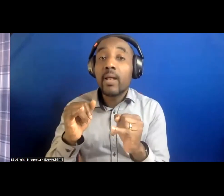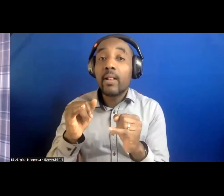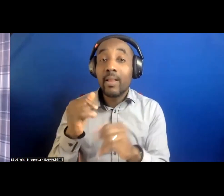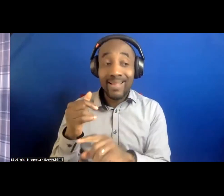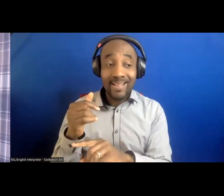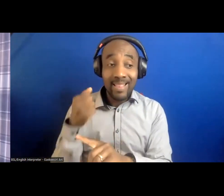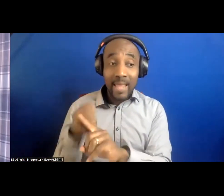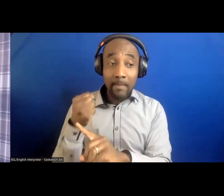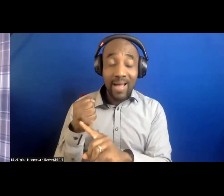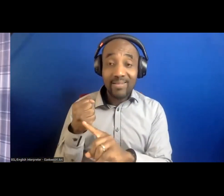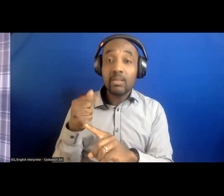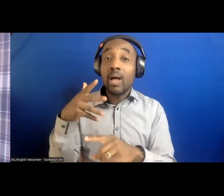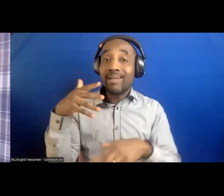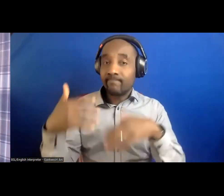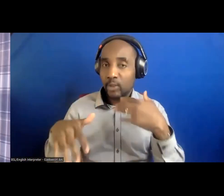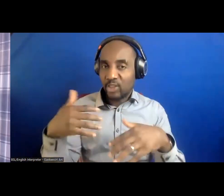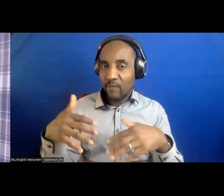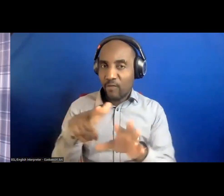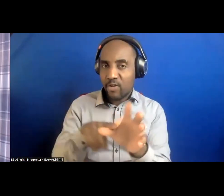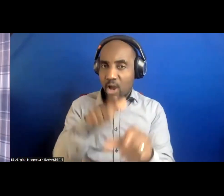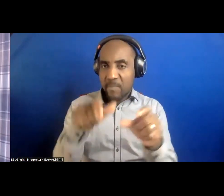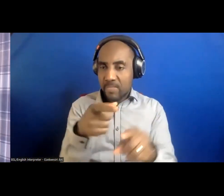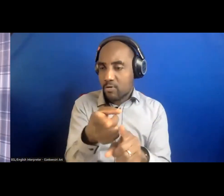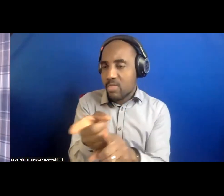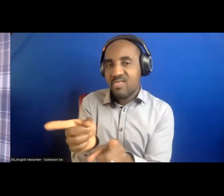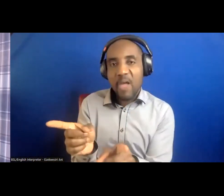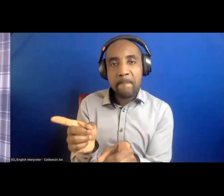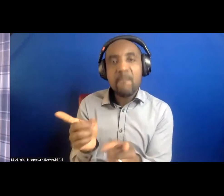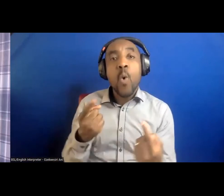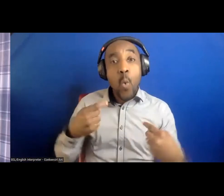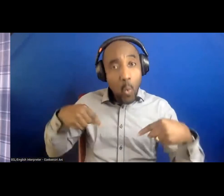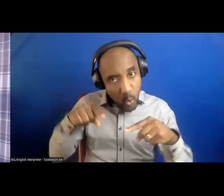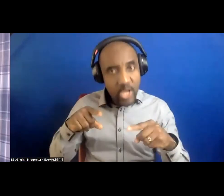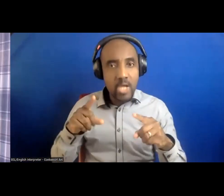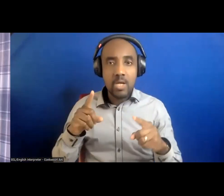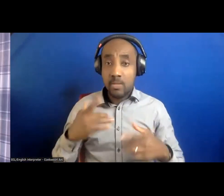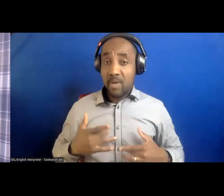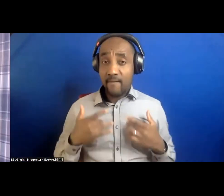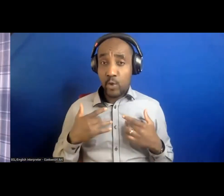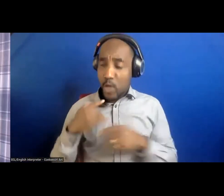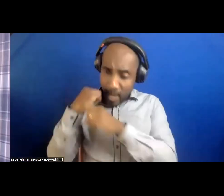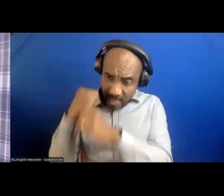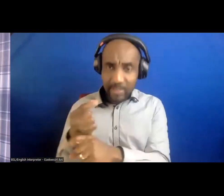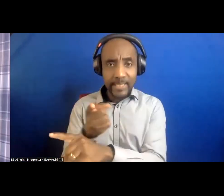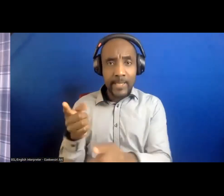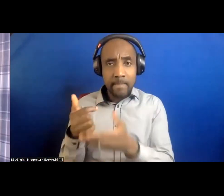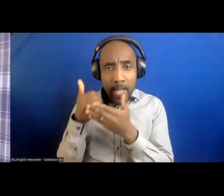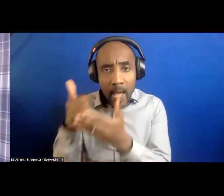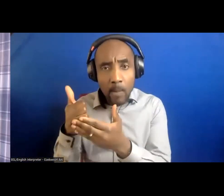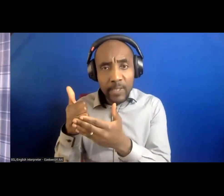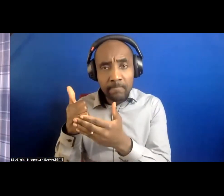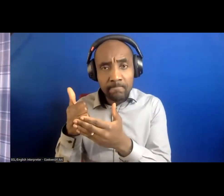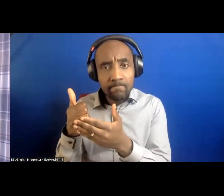cost to the lives of the young people that we are absolutely, I believe, committed to and responsible